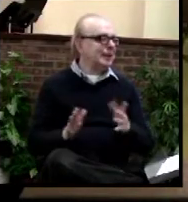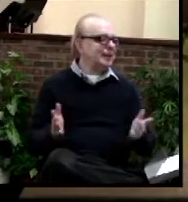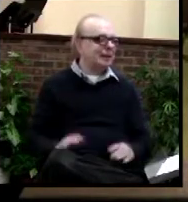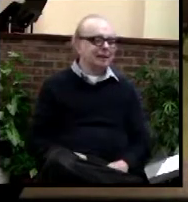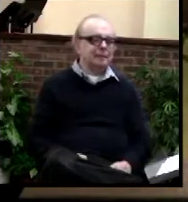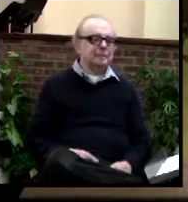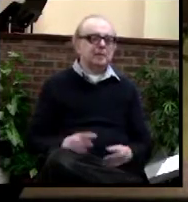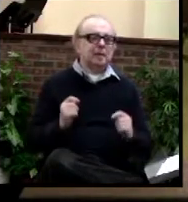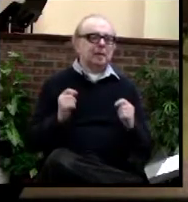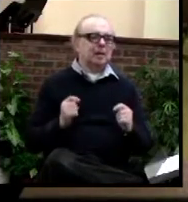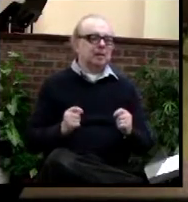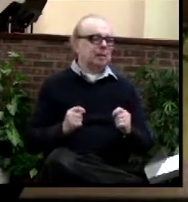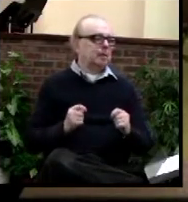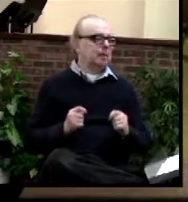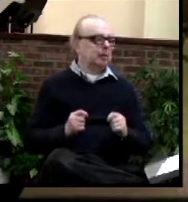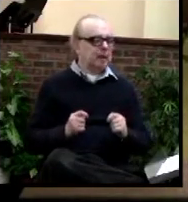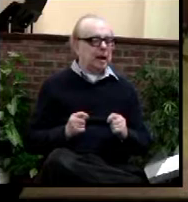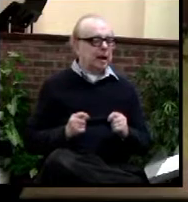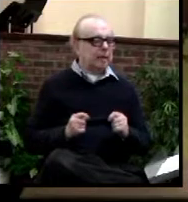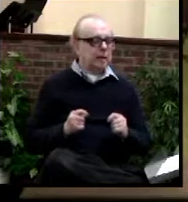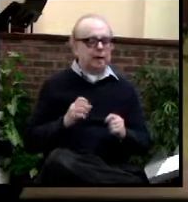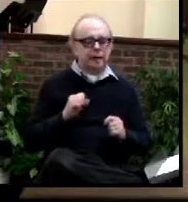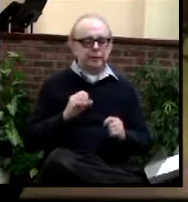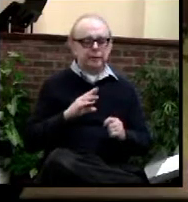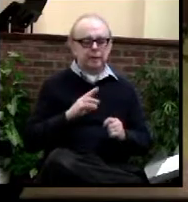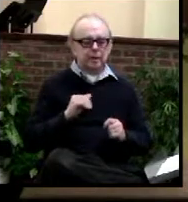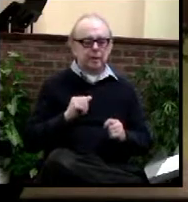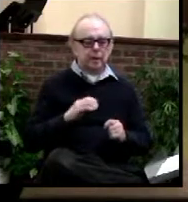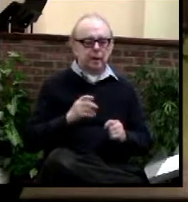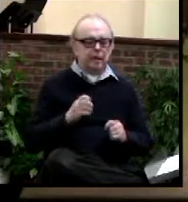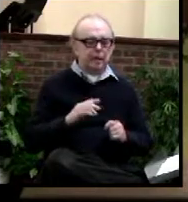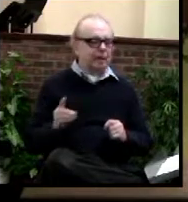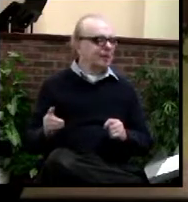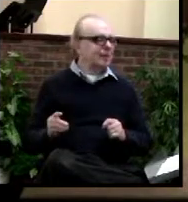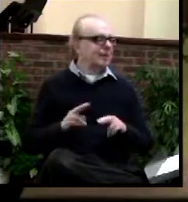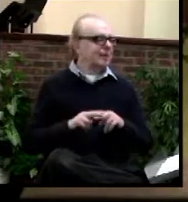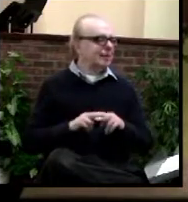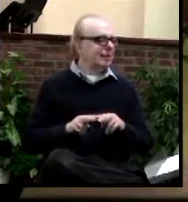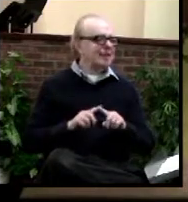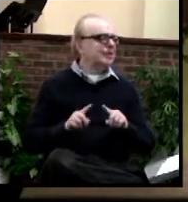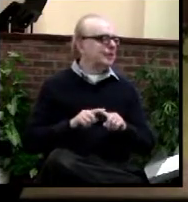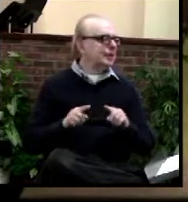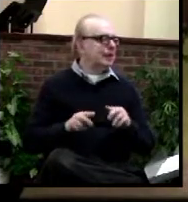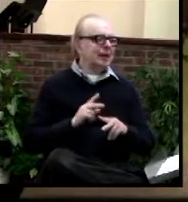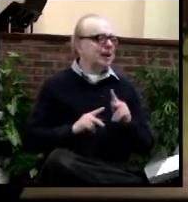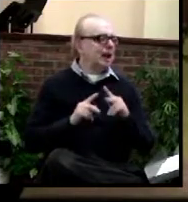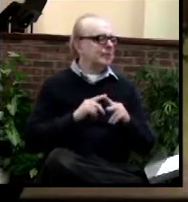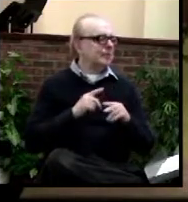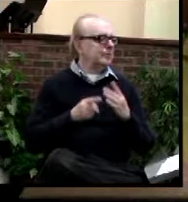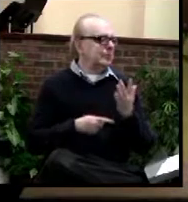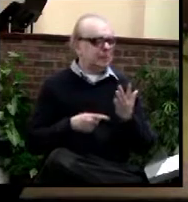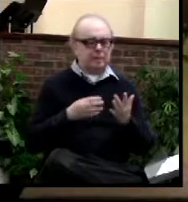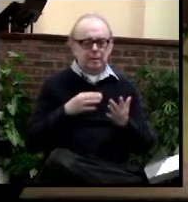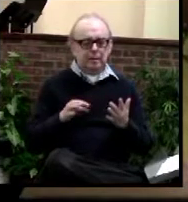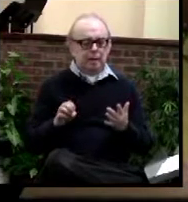I've tried scrambled eggs with egg beaters. I've tried omelets with egg beaters, and there's